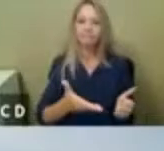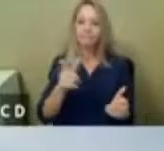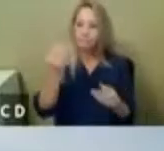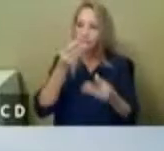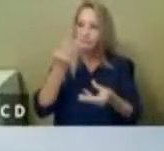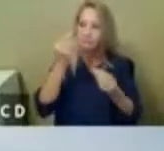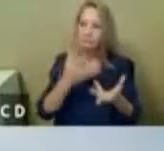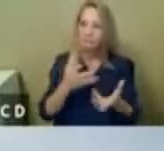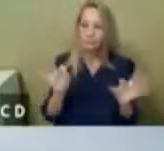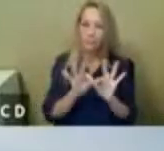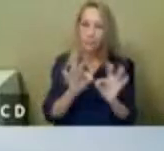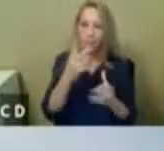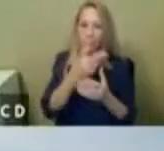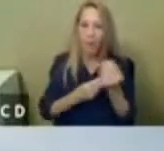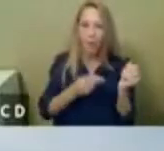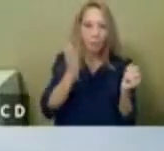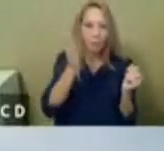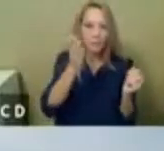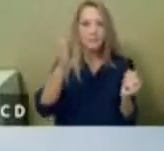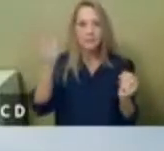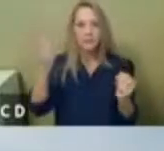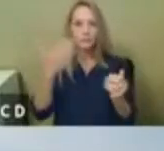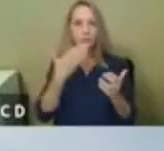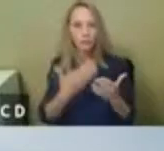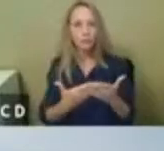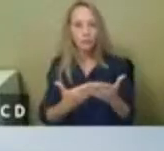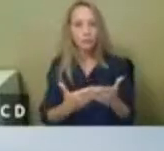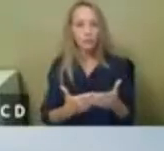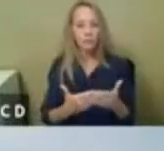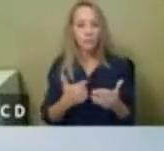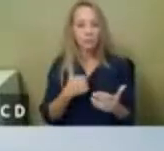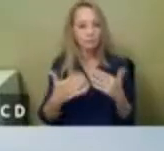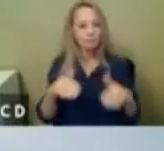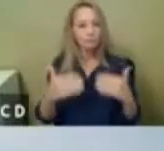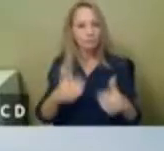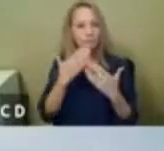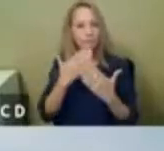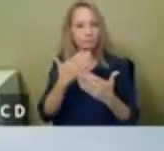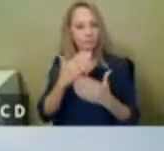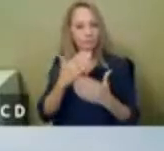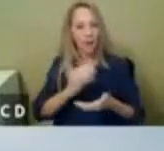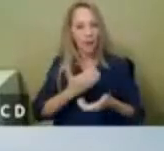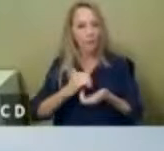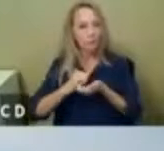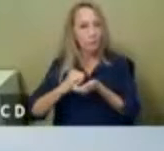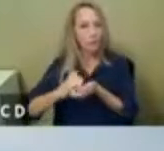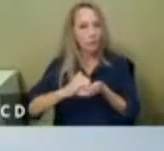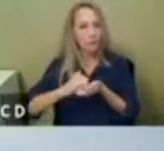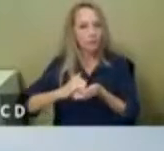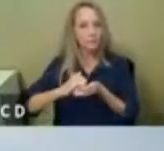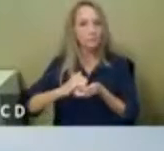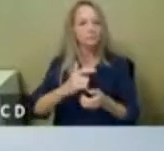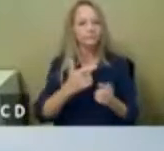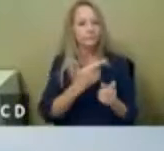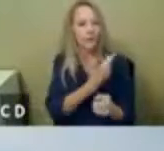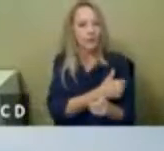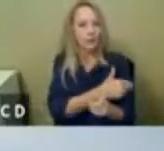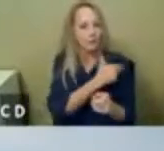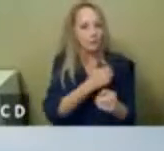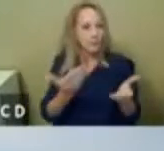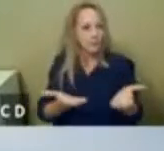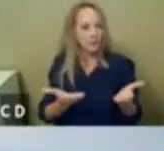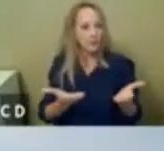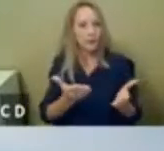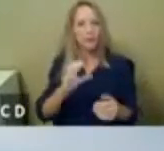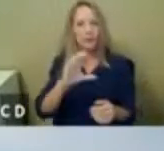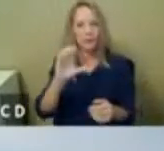of those presentations we just heard. I'm so appreciative of the partnership together with the hospitals in town, with the